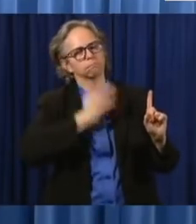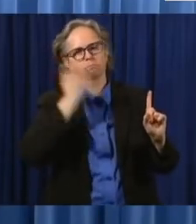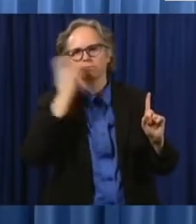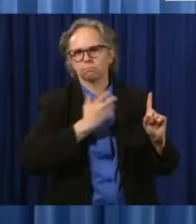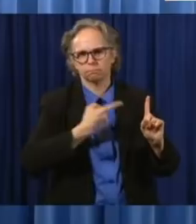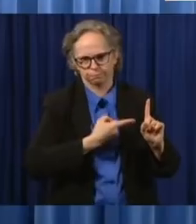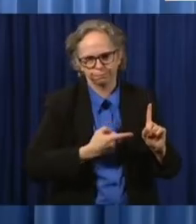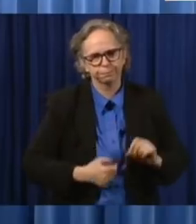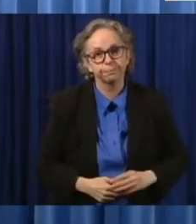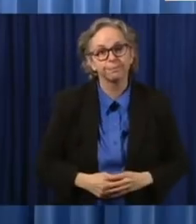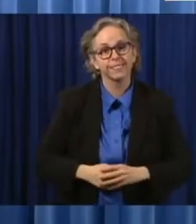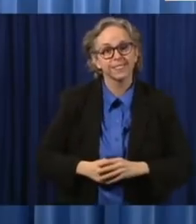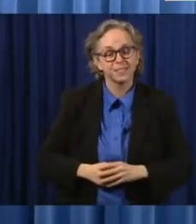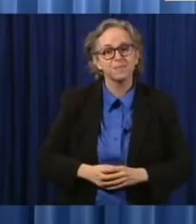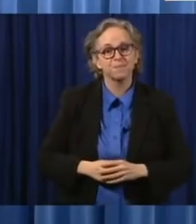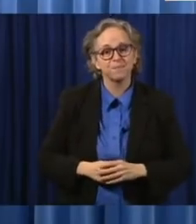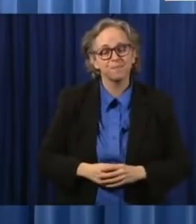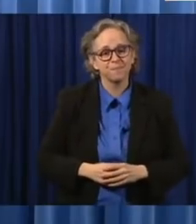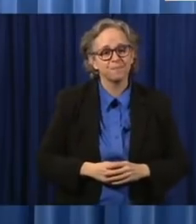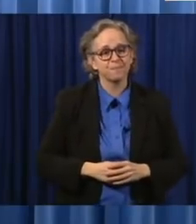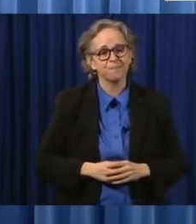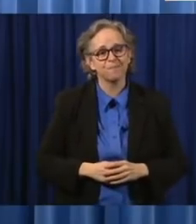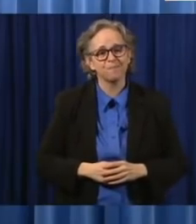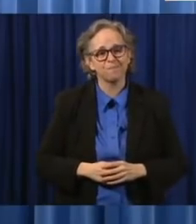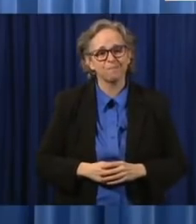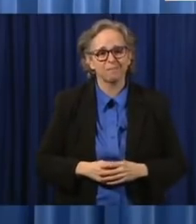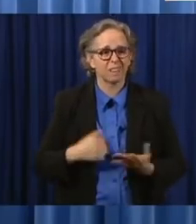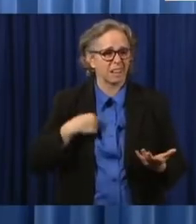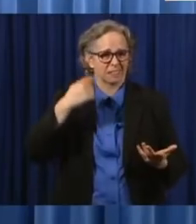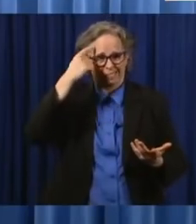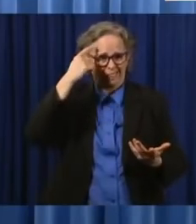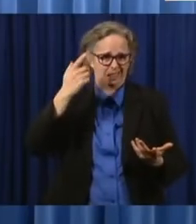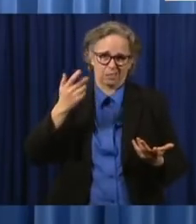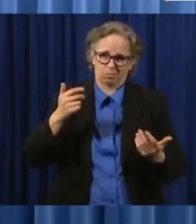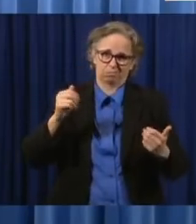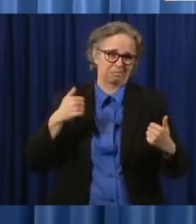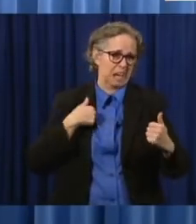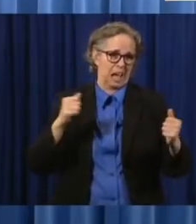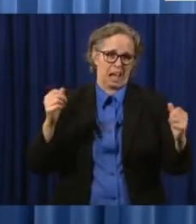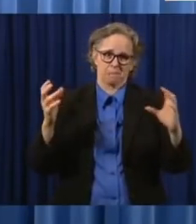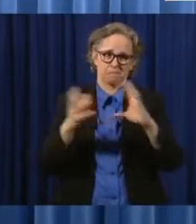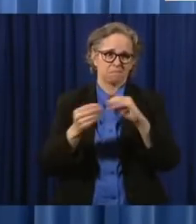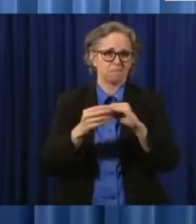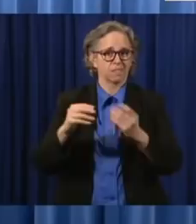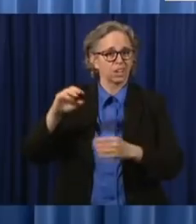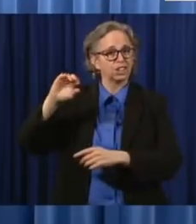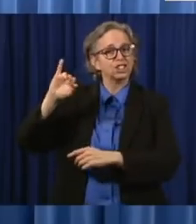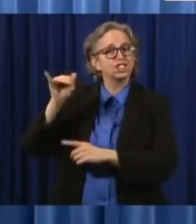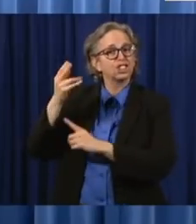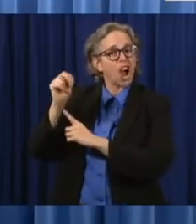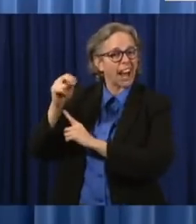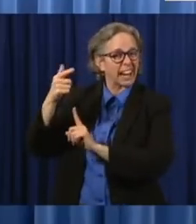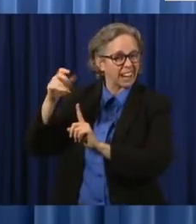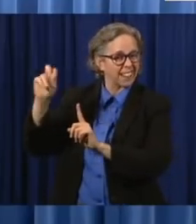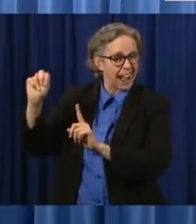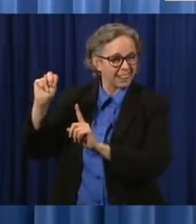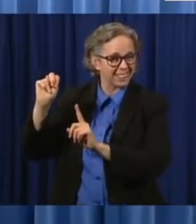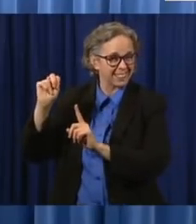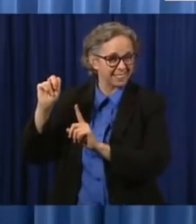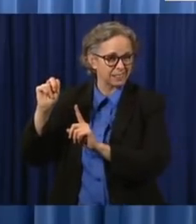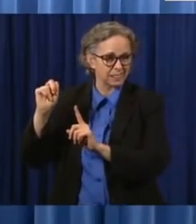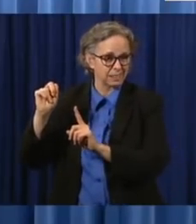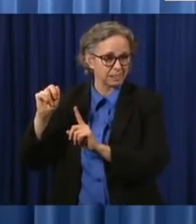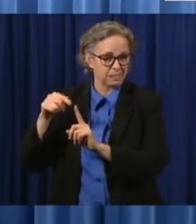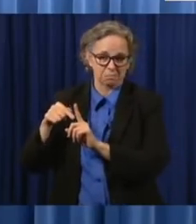And I think we can say that there wouldn't have been a John Glenn, at least as we knew him, without Annie Glenn.